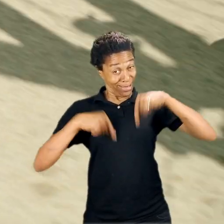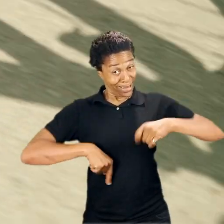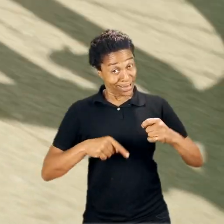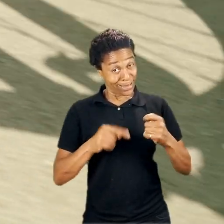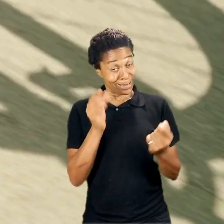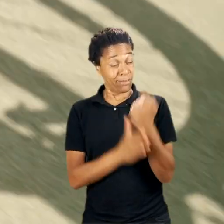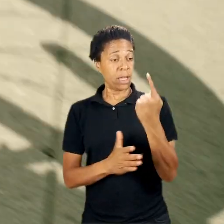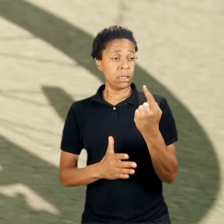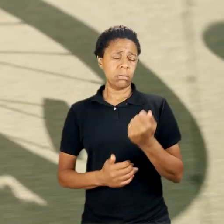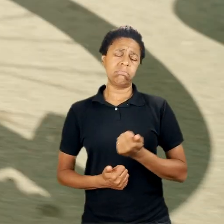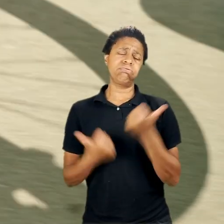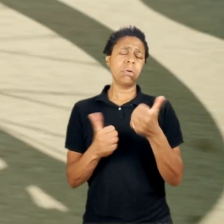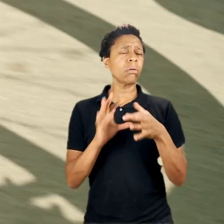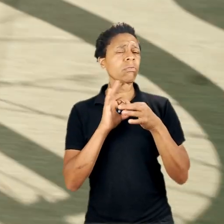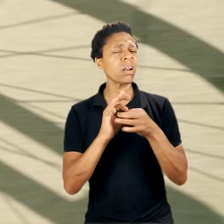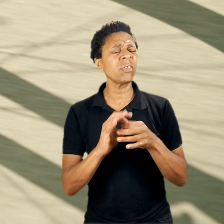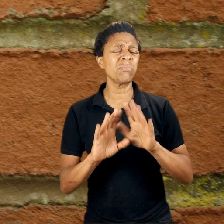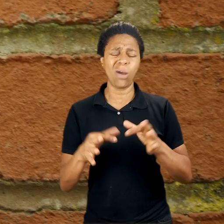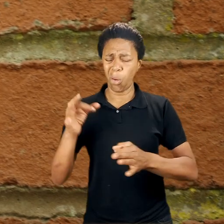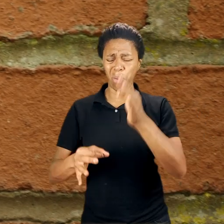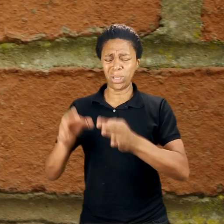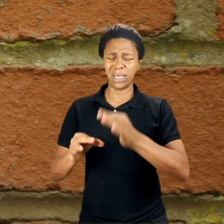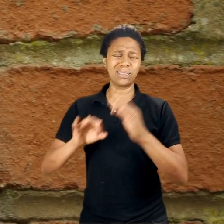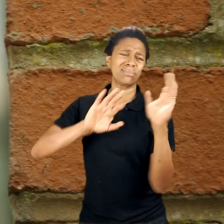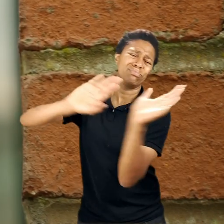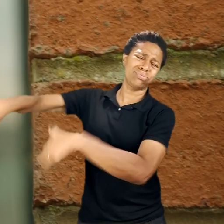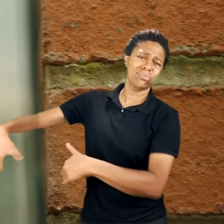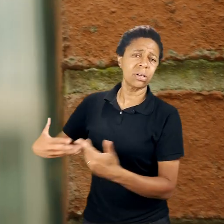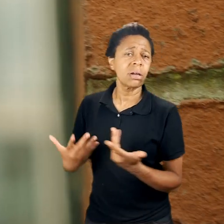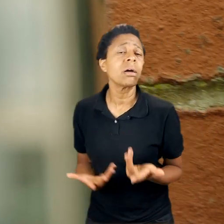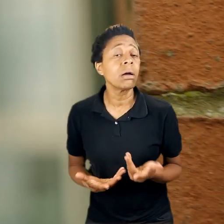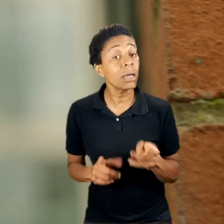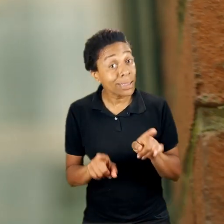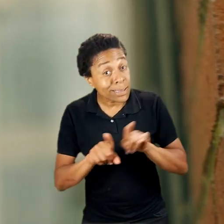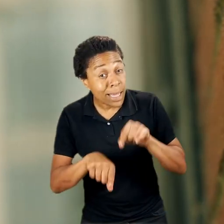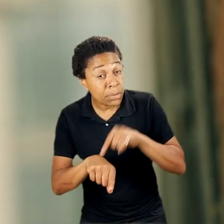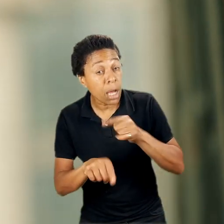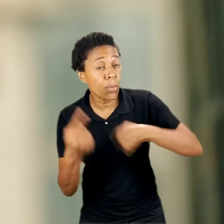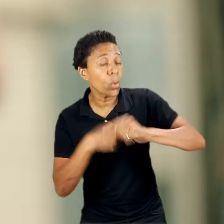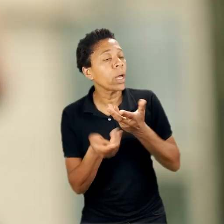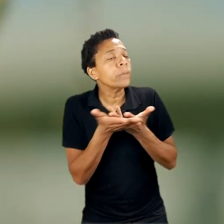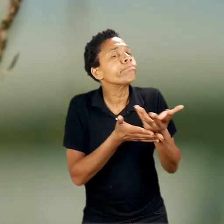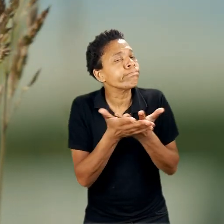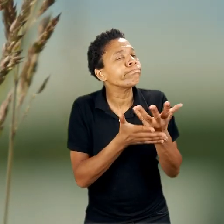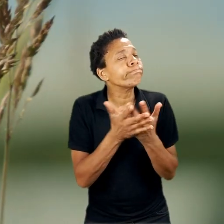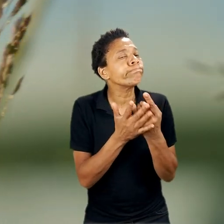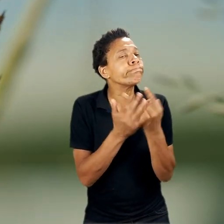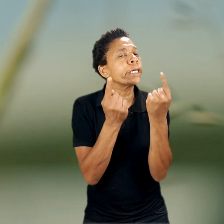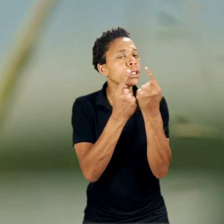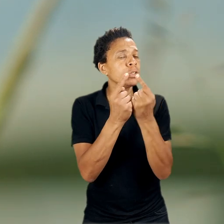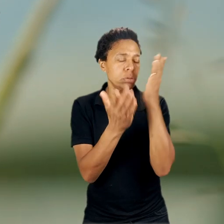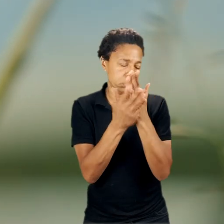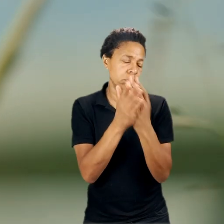about the event is it is relevant but not in a extremely political way but at the same time you are we are talking